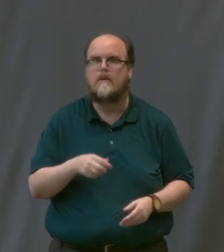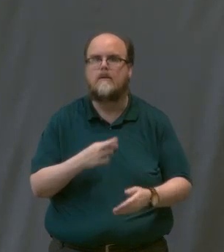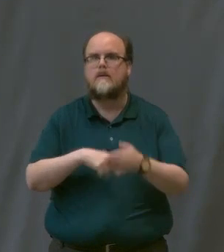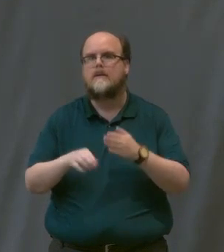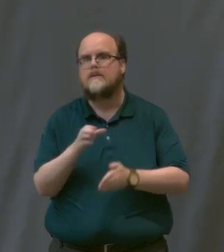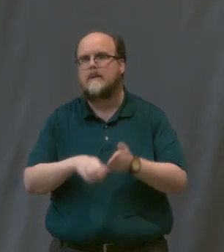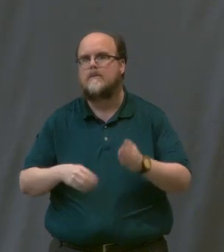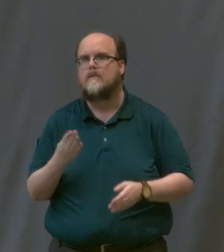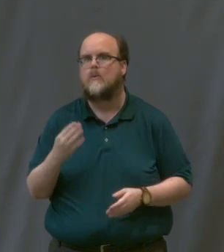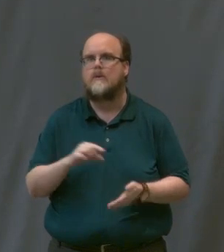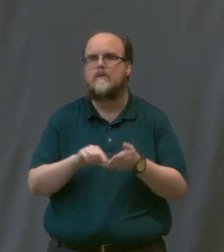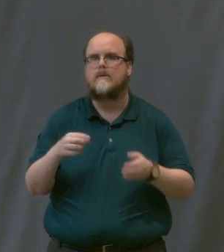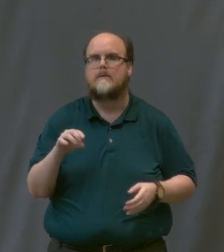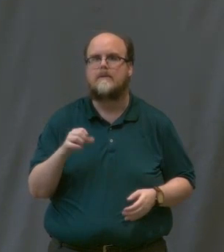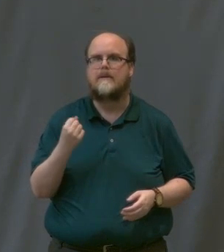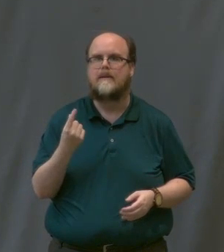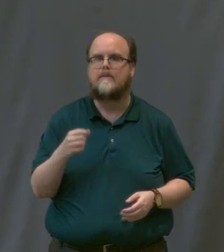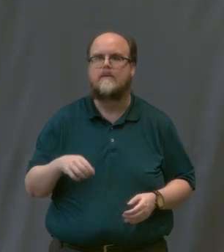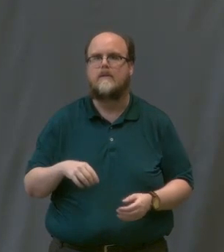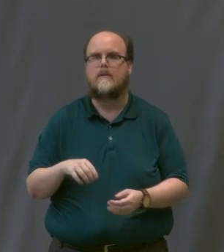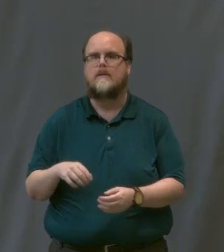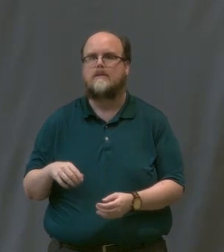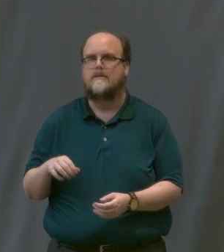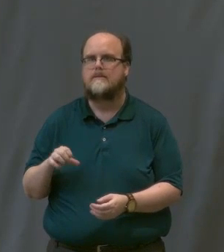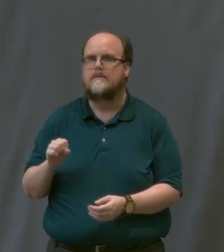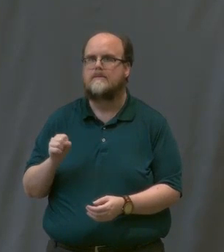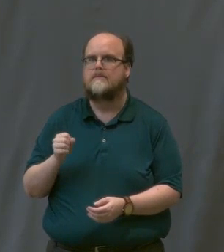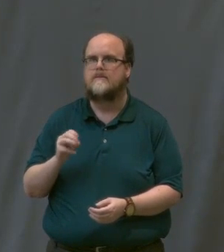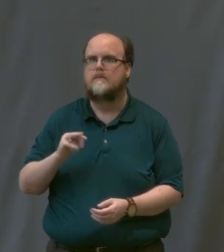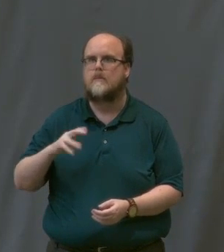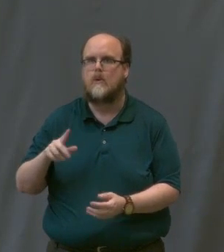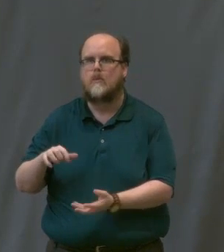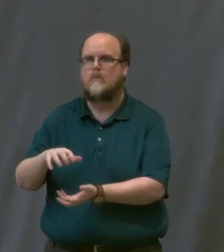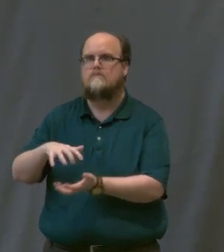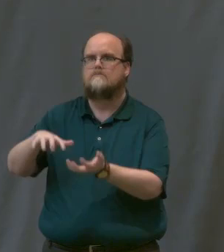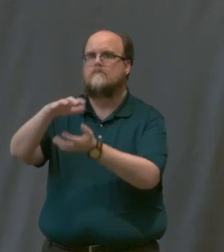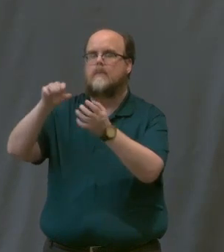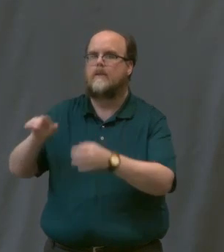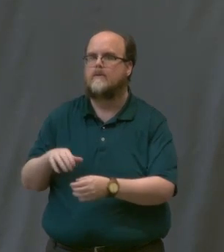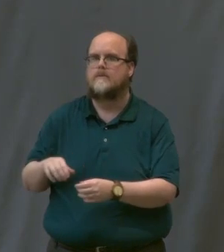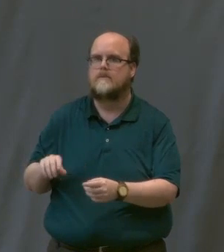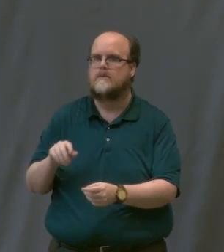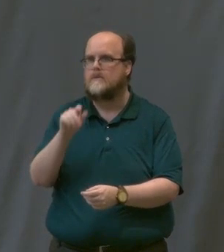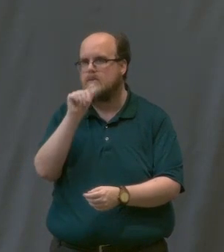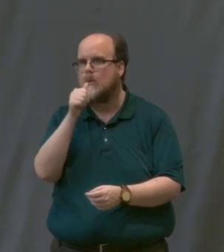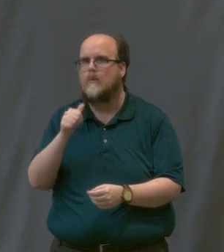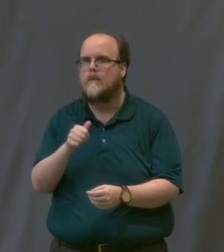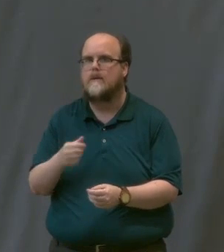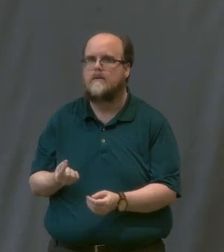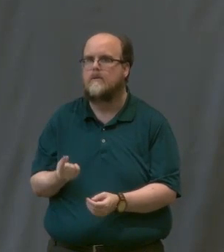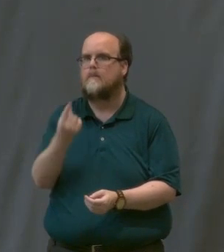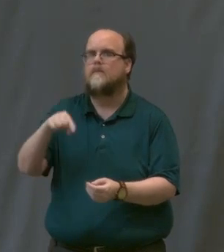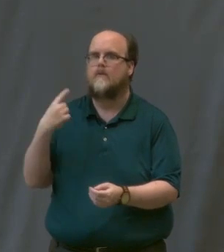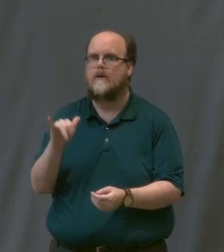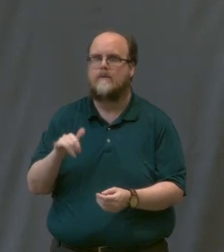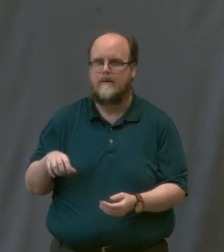Revelation chapter 14, verse 11 says, And the smoke of their torment ascends up. He's talking about the people who who bow the knee to Caesar, the